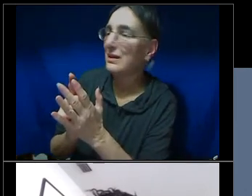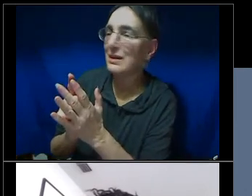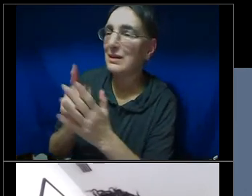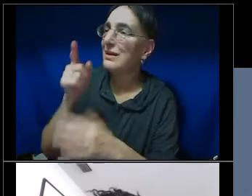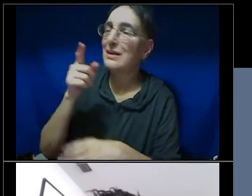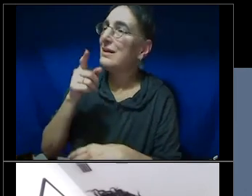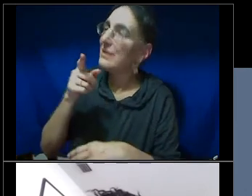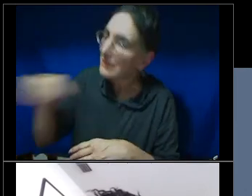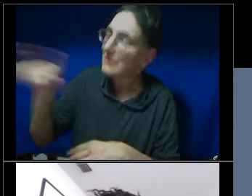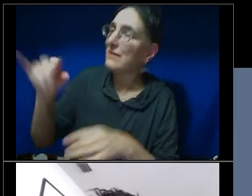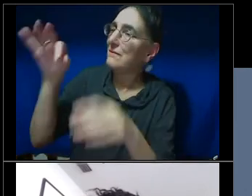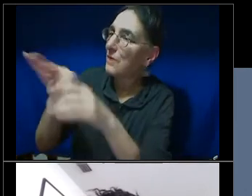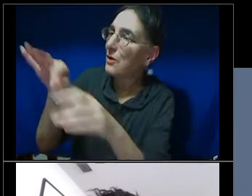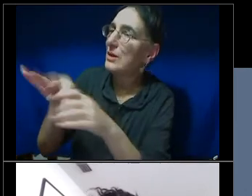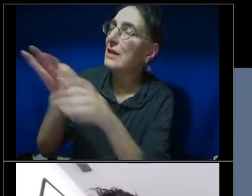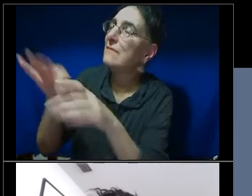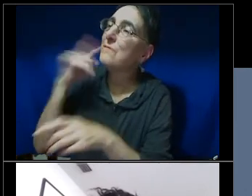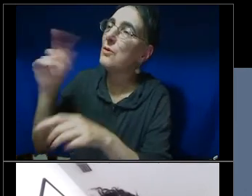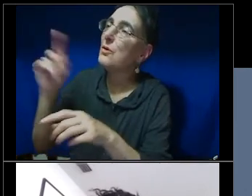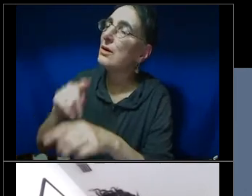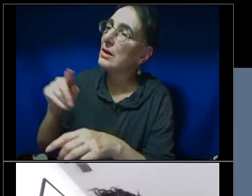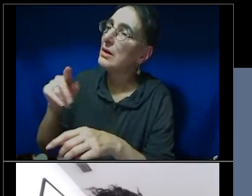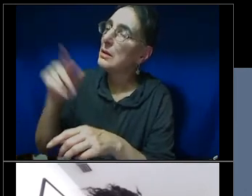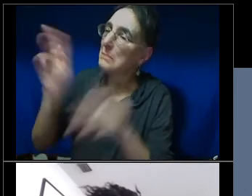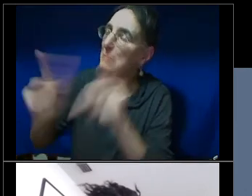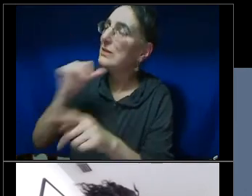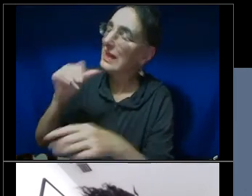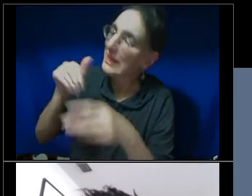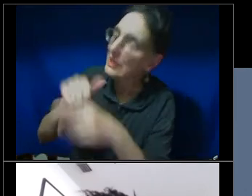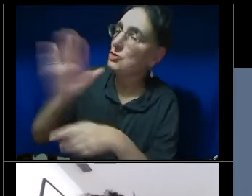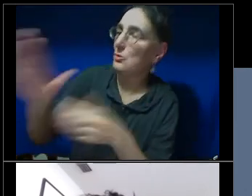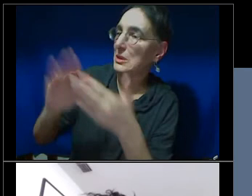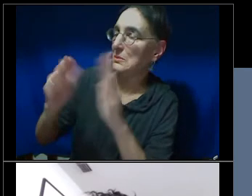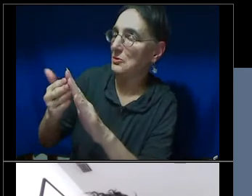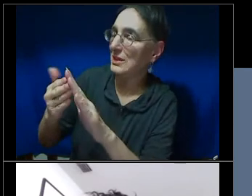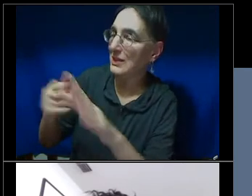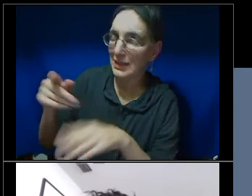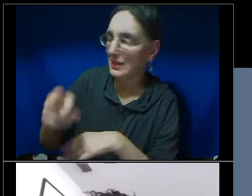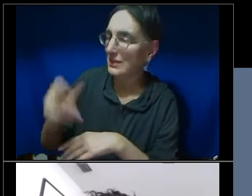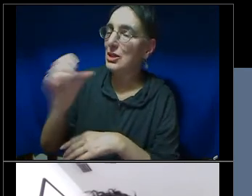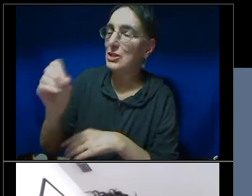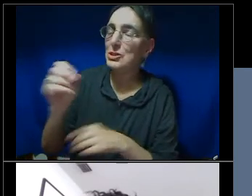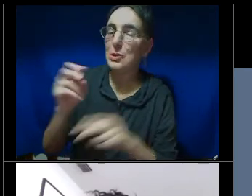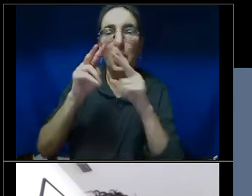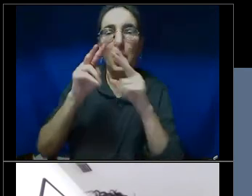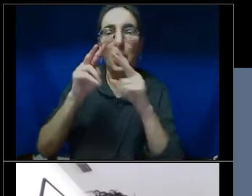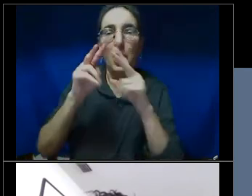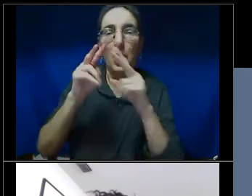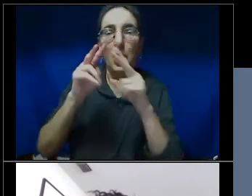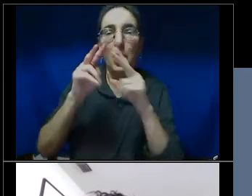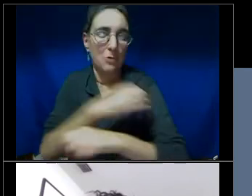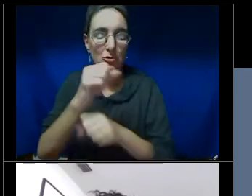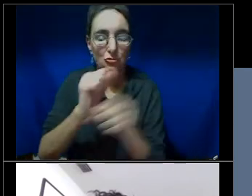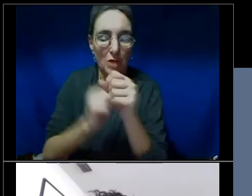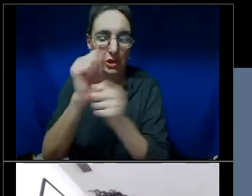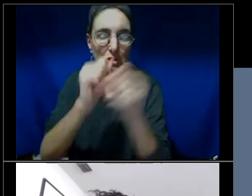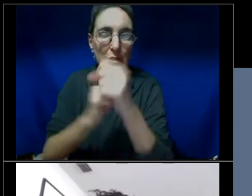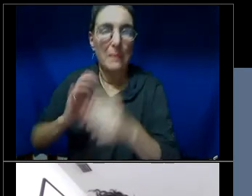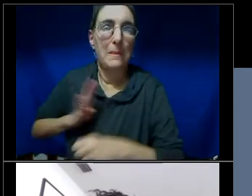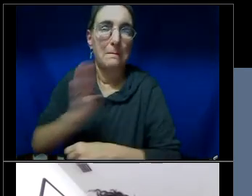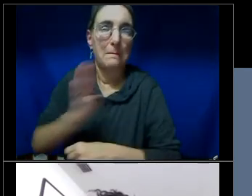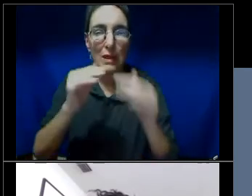urban communities. And so when we looked at the power structure of Sandag at the board level, we did an analysis